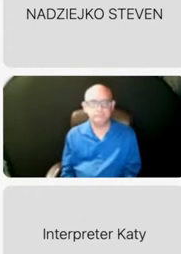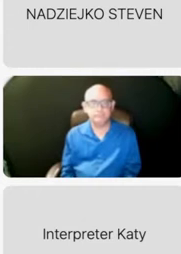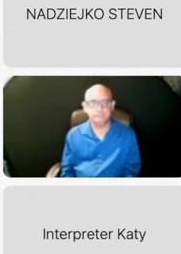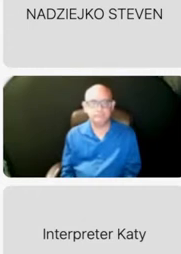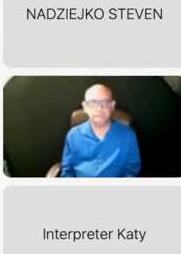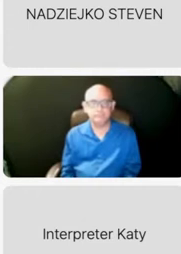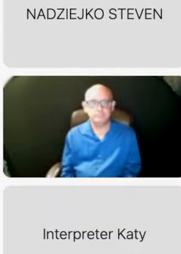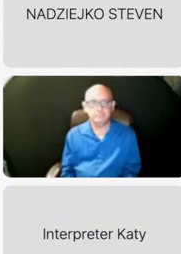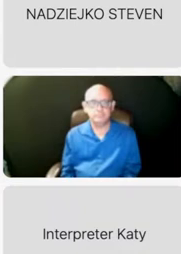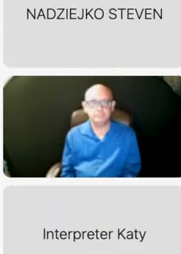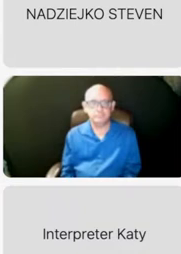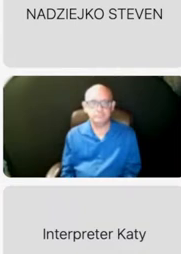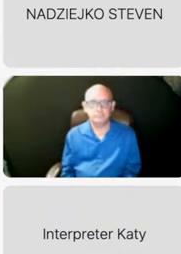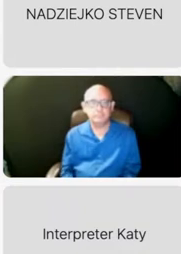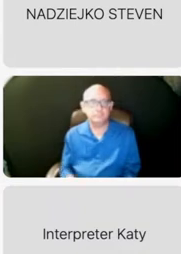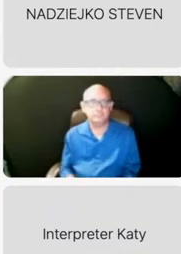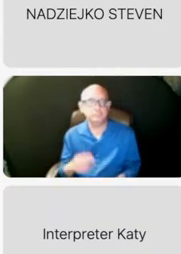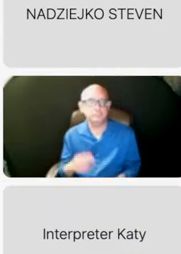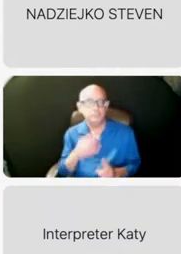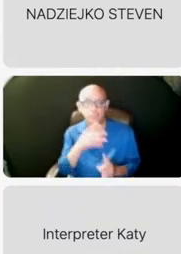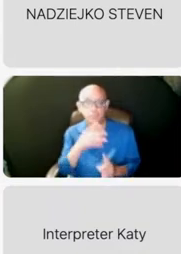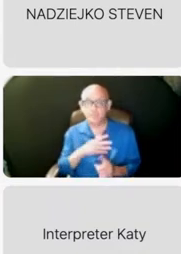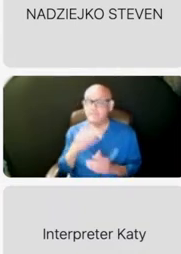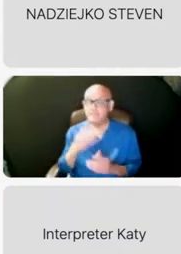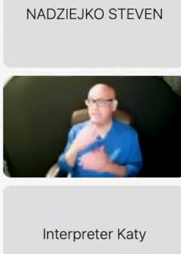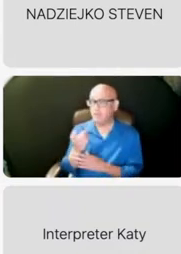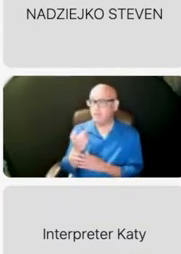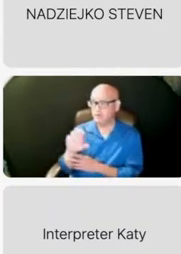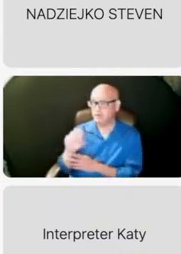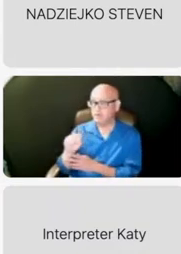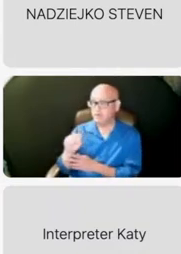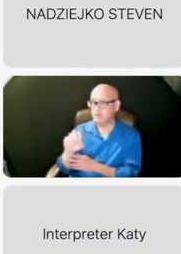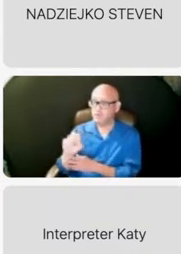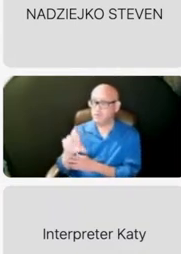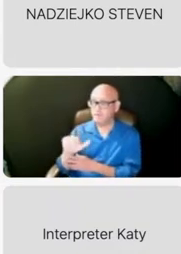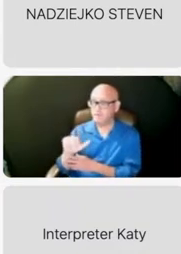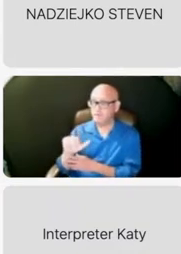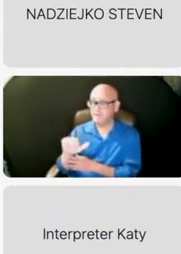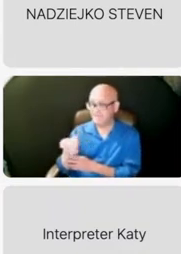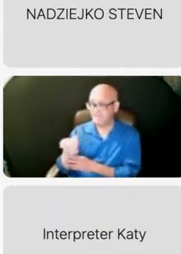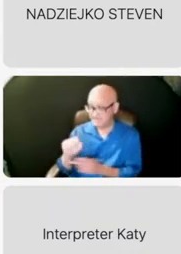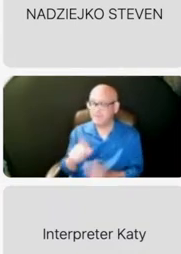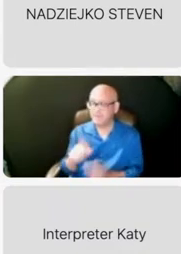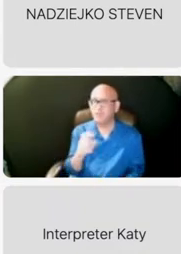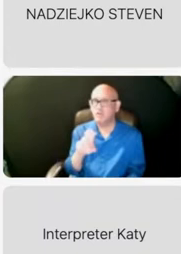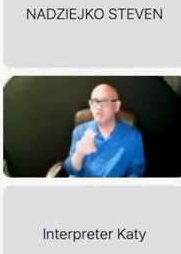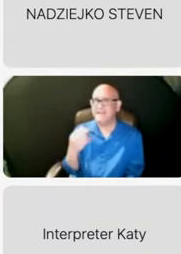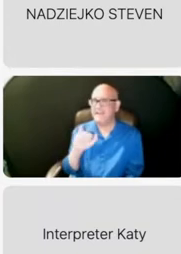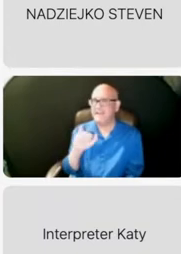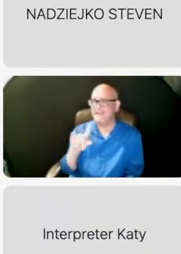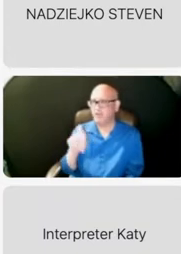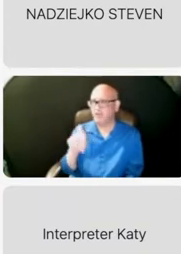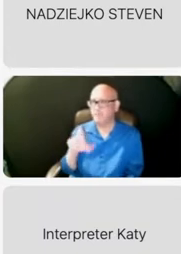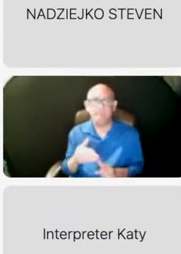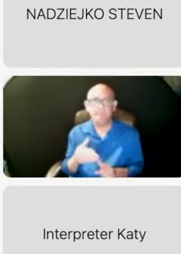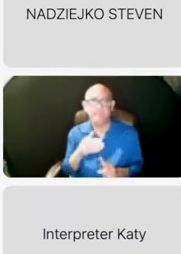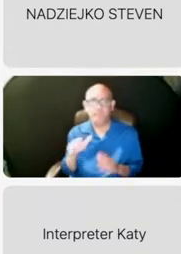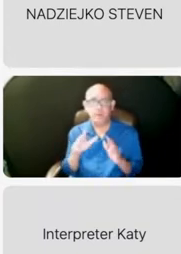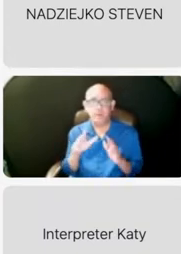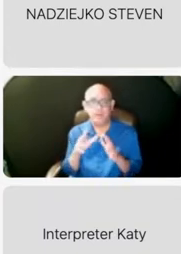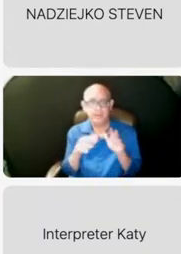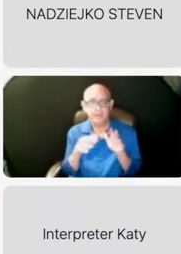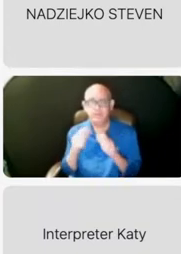thank you dr cervantes and dr haider before we go um we just want to offer a heartfelt